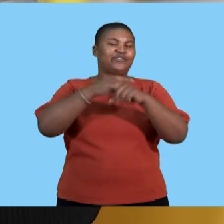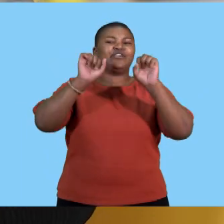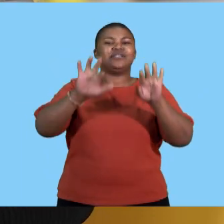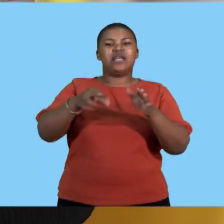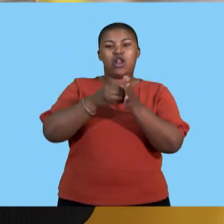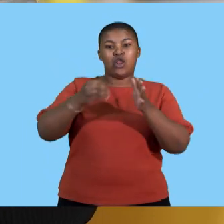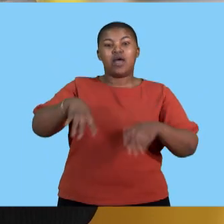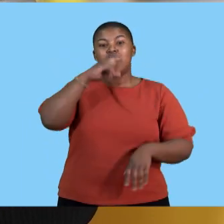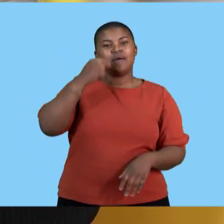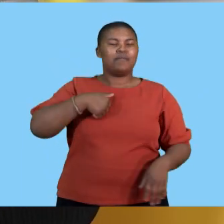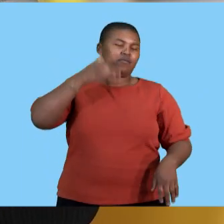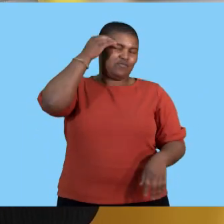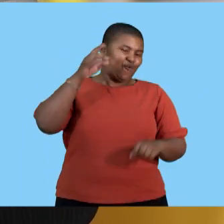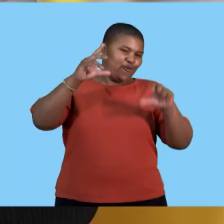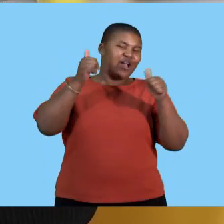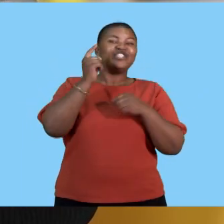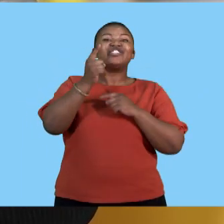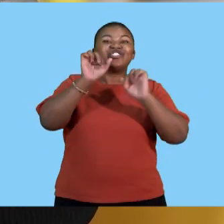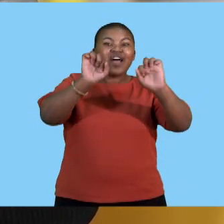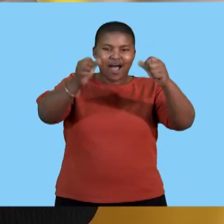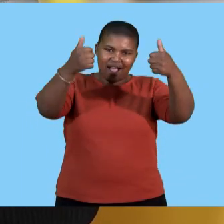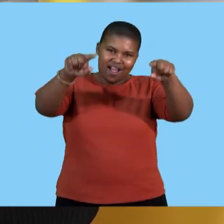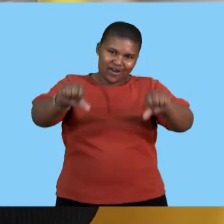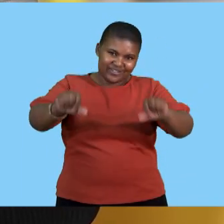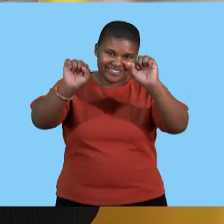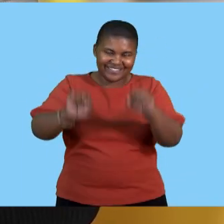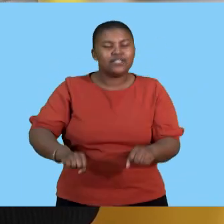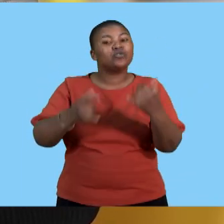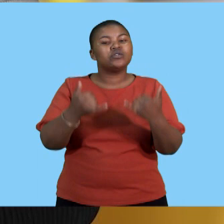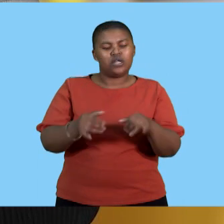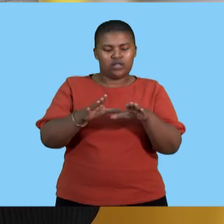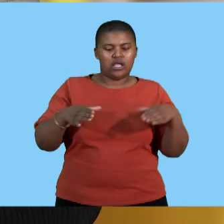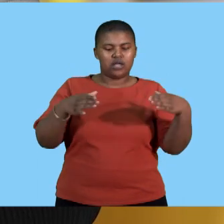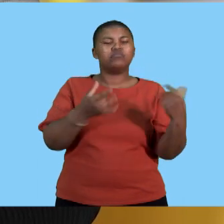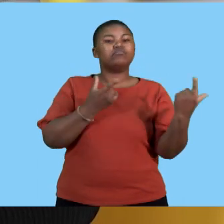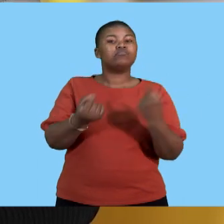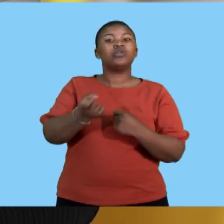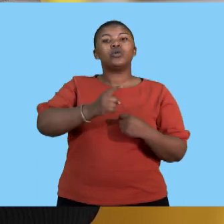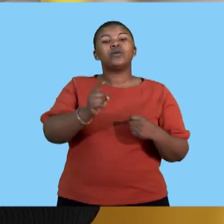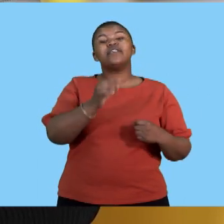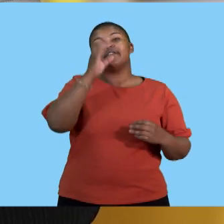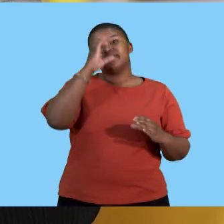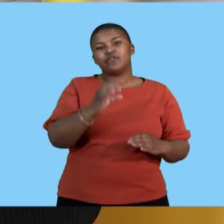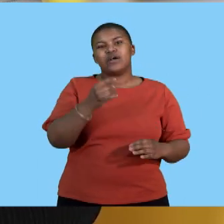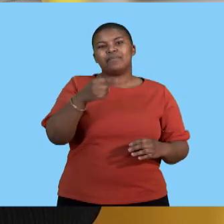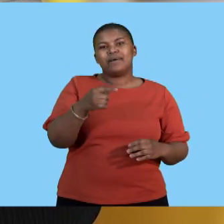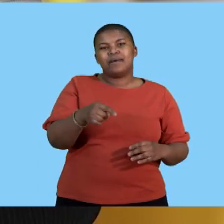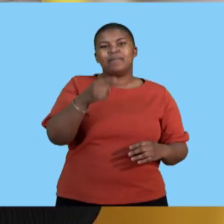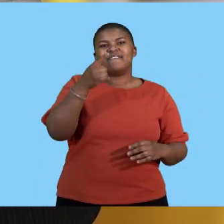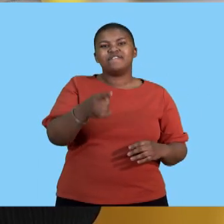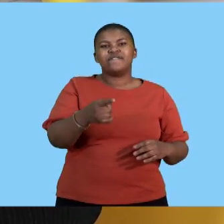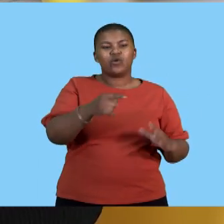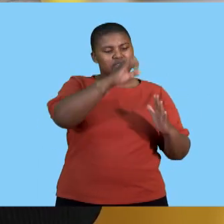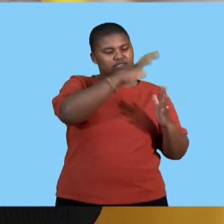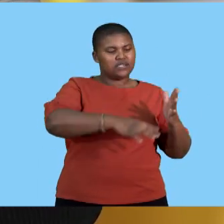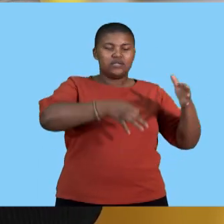Greetings, learners. My name is Mr. Simbi, and welcome to today's accounting class. In today's class, we are going to be talking